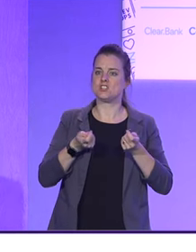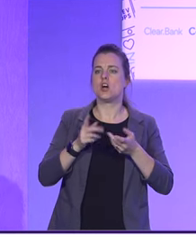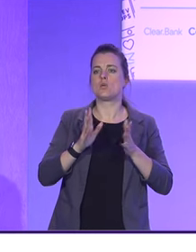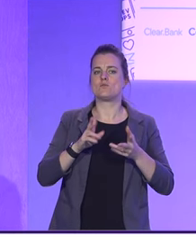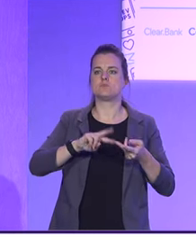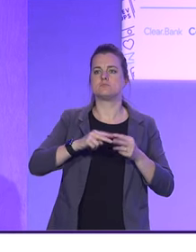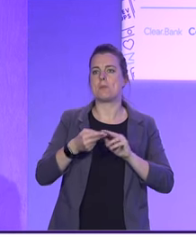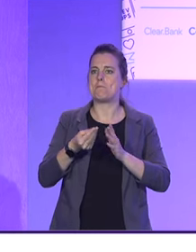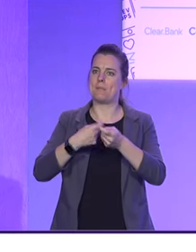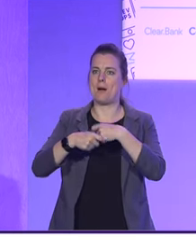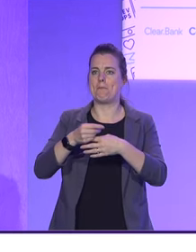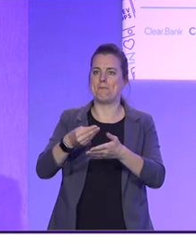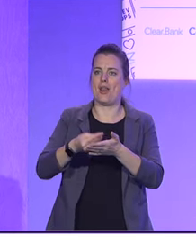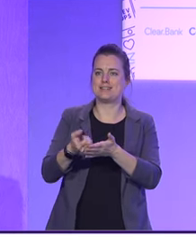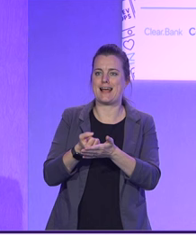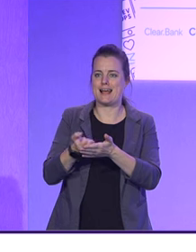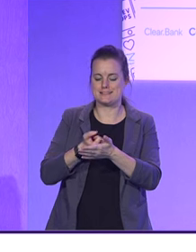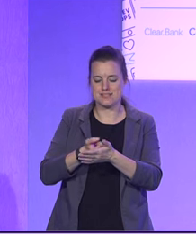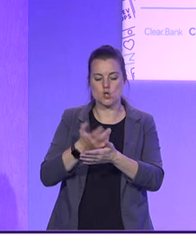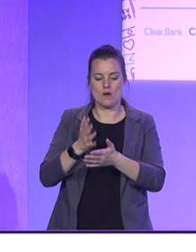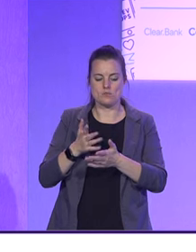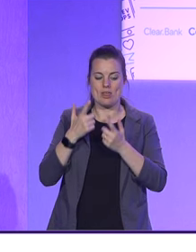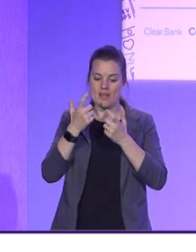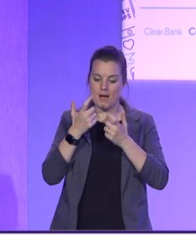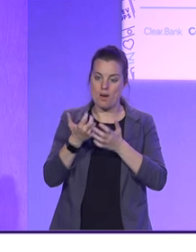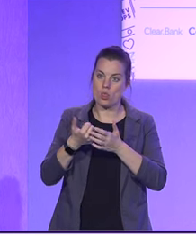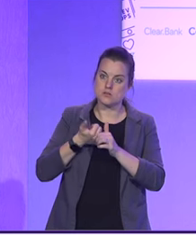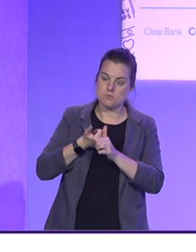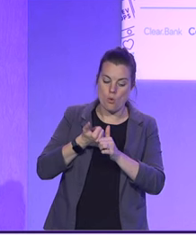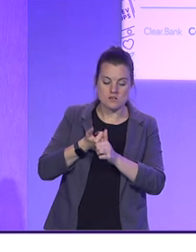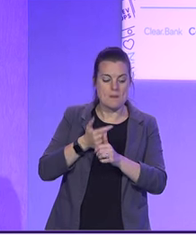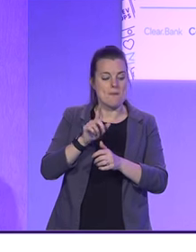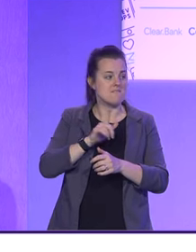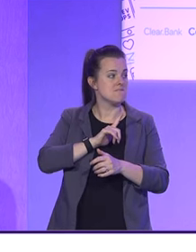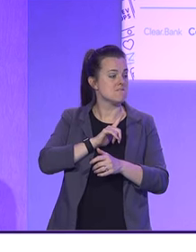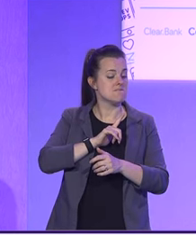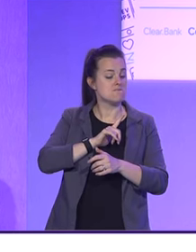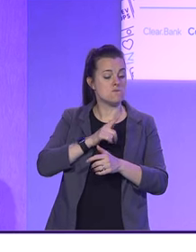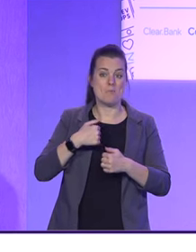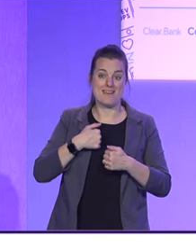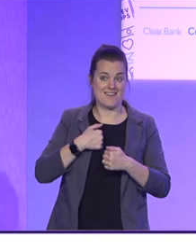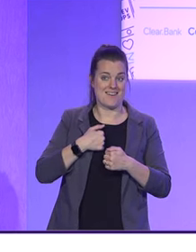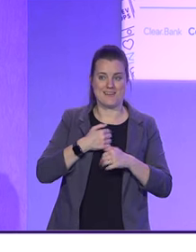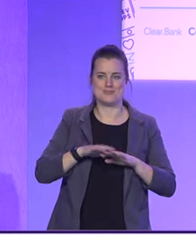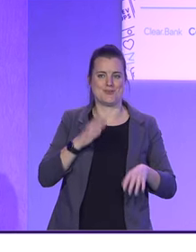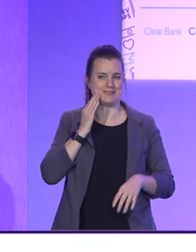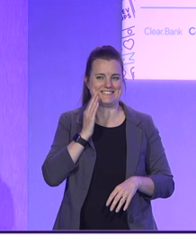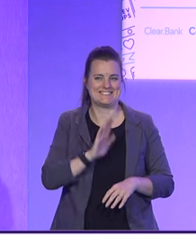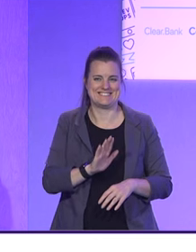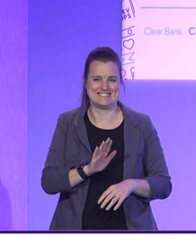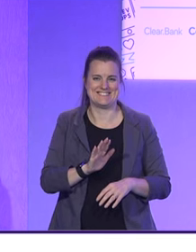them, you have to give the proper support, and well, for me this is not easy. Okay? And